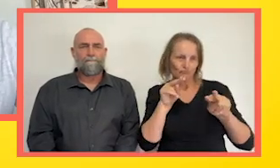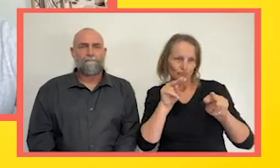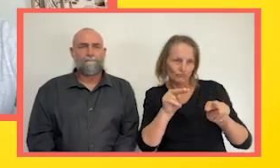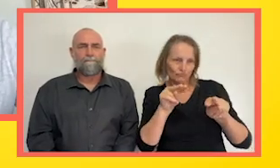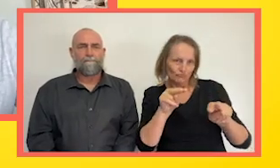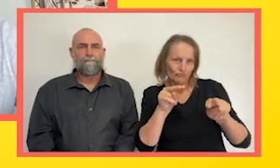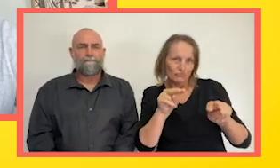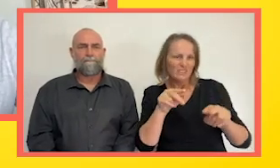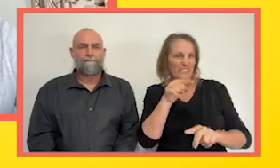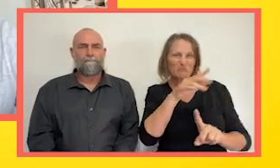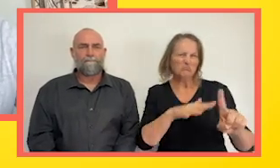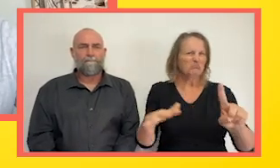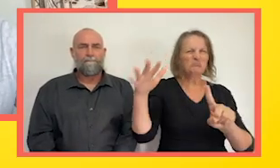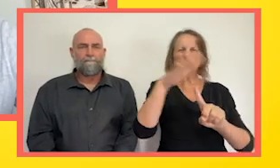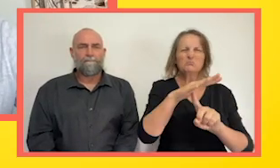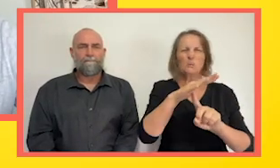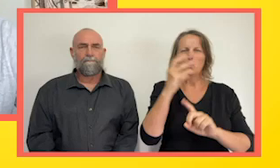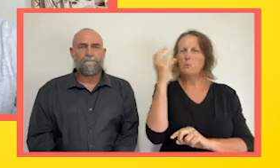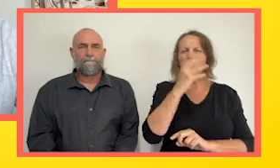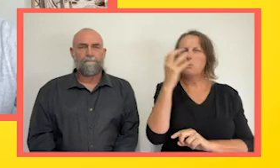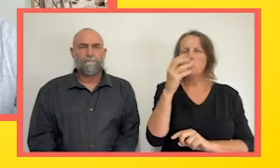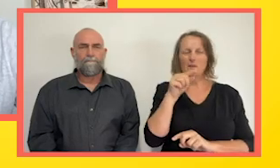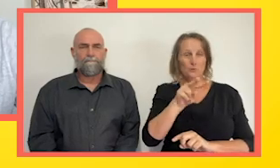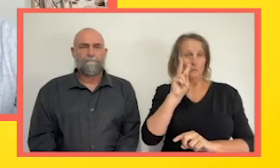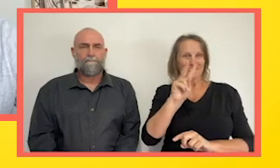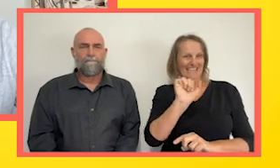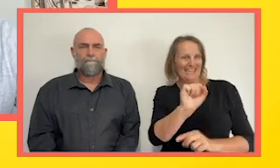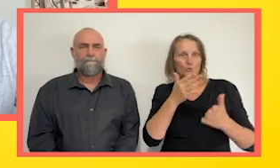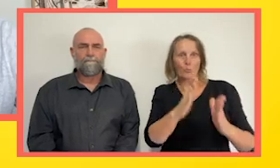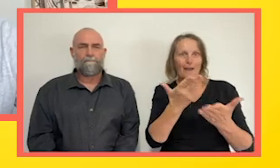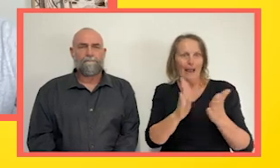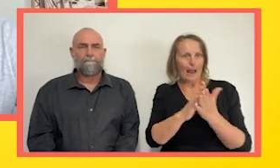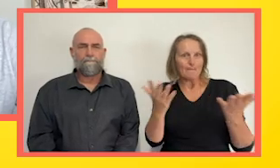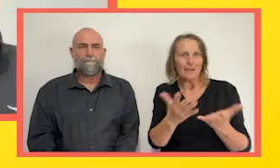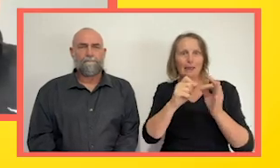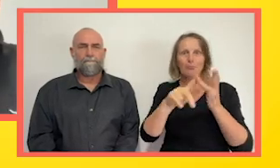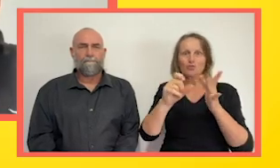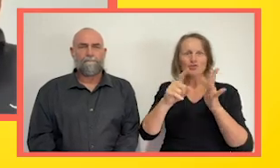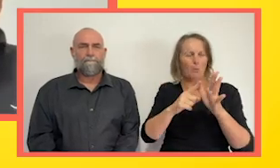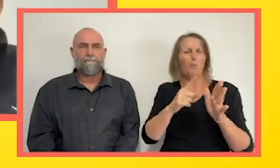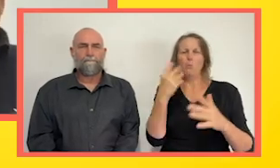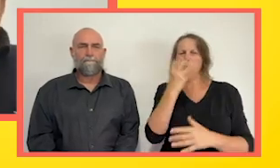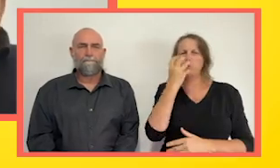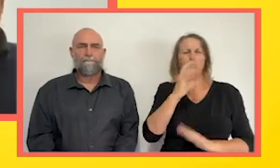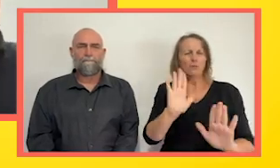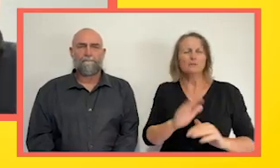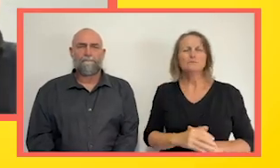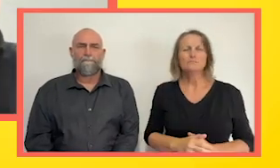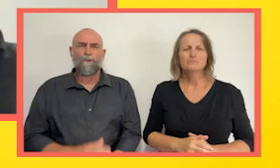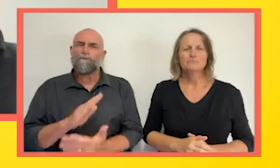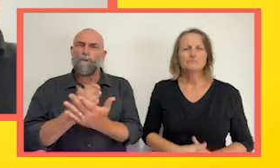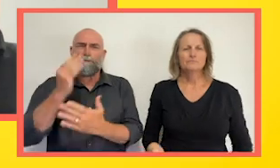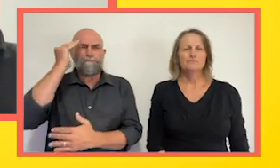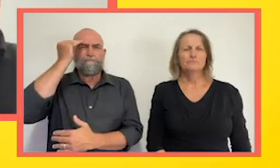is just at the top of his game. It's just unbelievable to see some of the shots he can pull out. true competitor. Ryley,